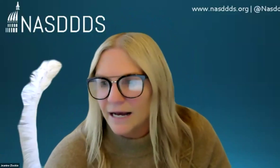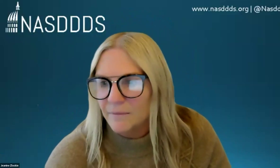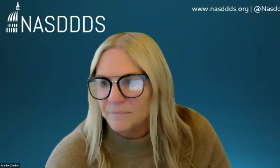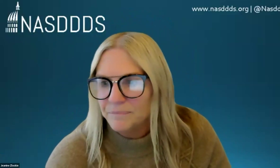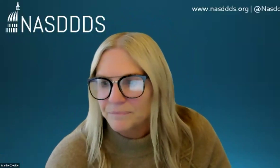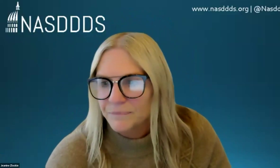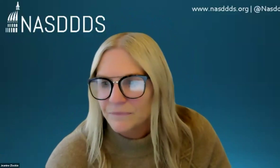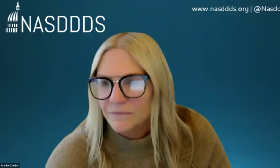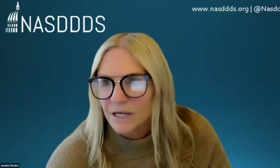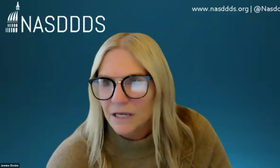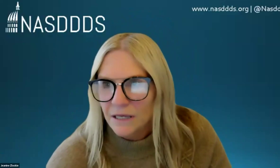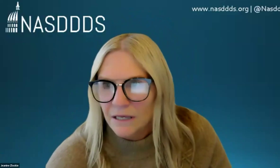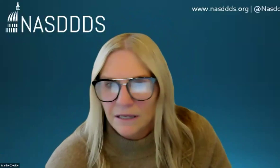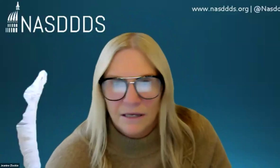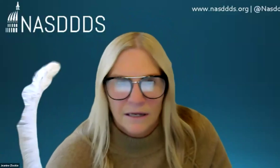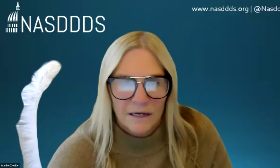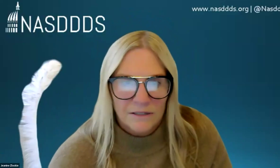that